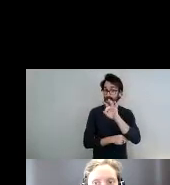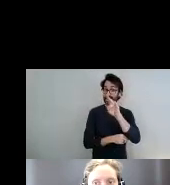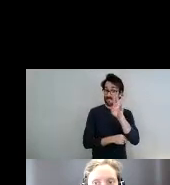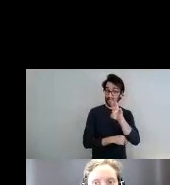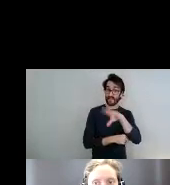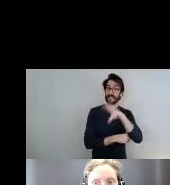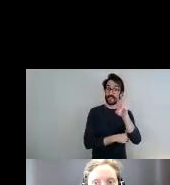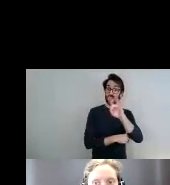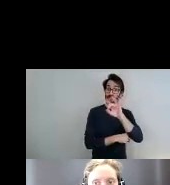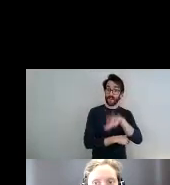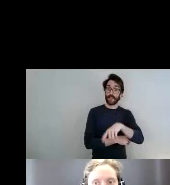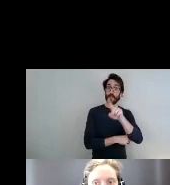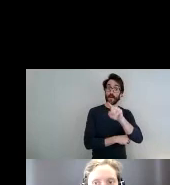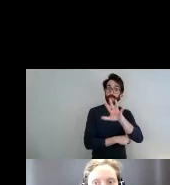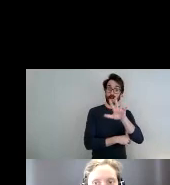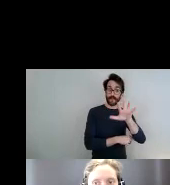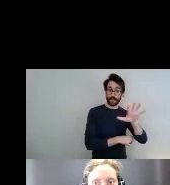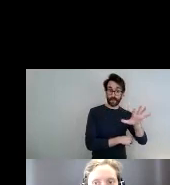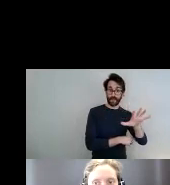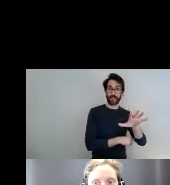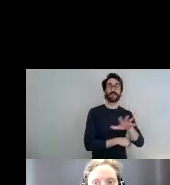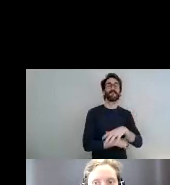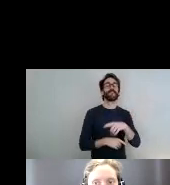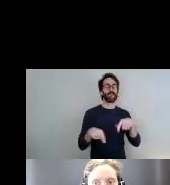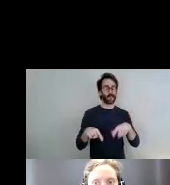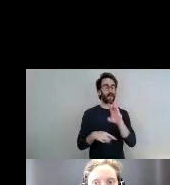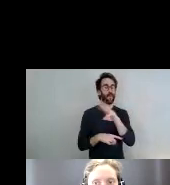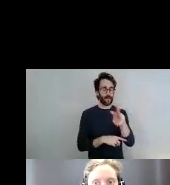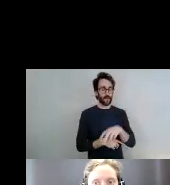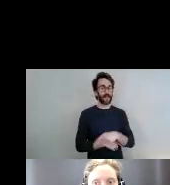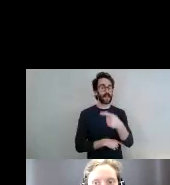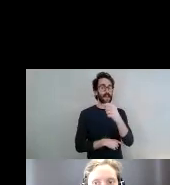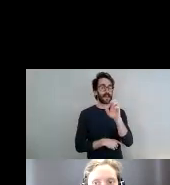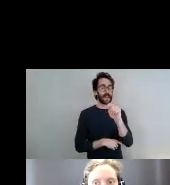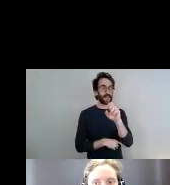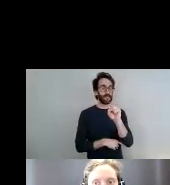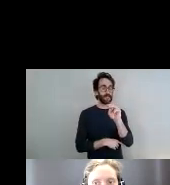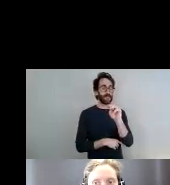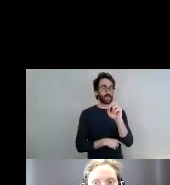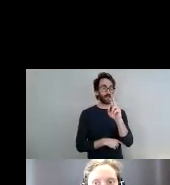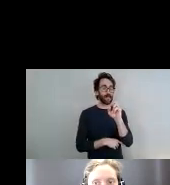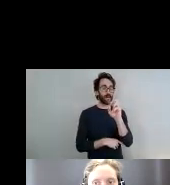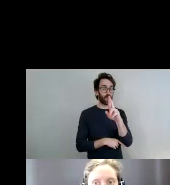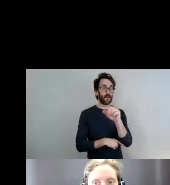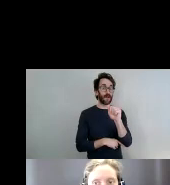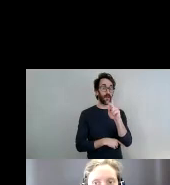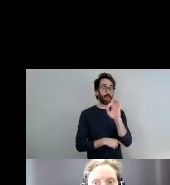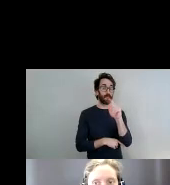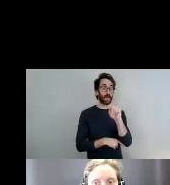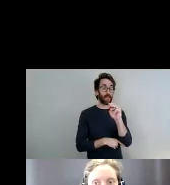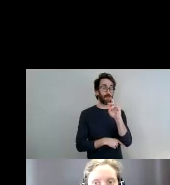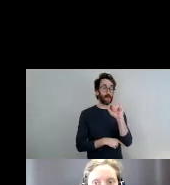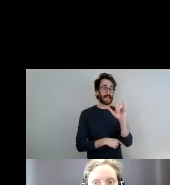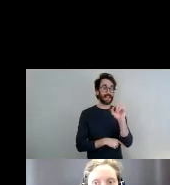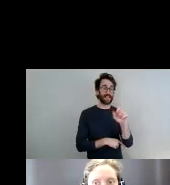1-877-785-1555, and our website, GetSmarterBotMoney.ca. And if you're interested in some of those enforcement cases, or you